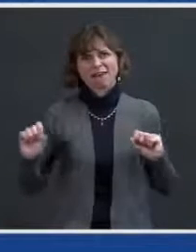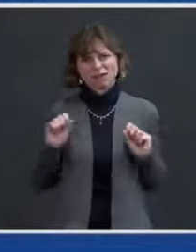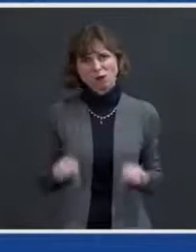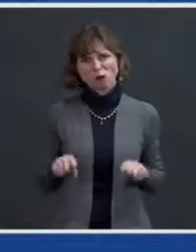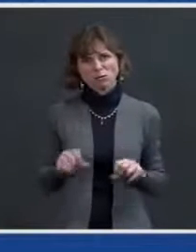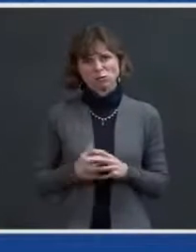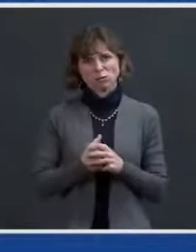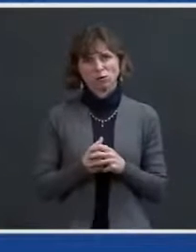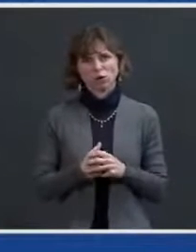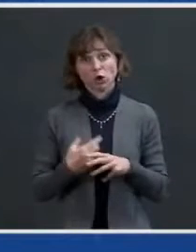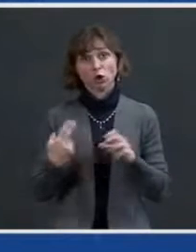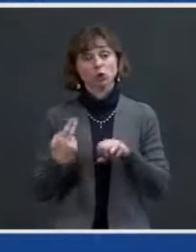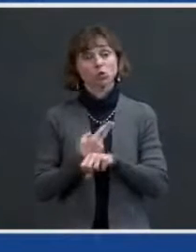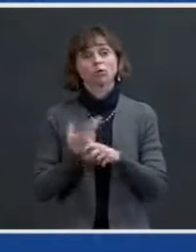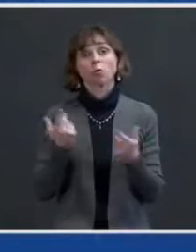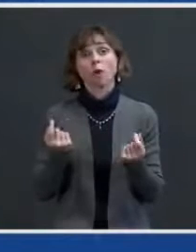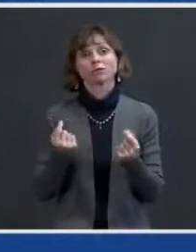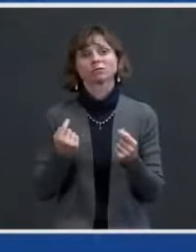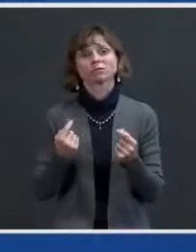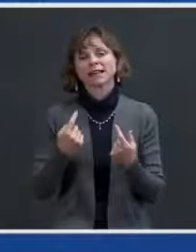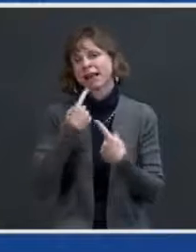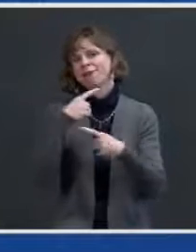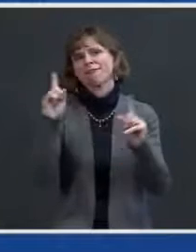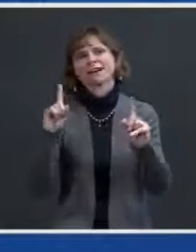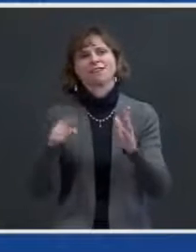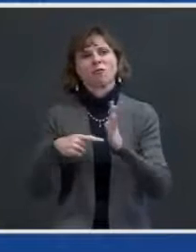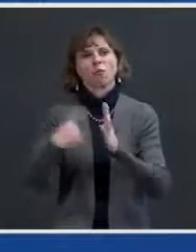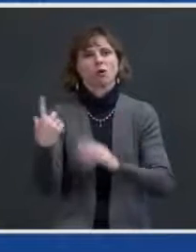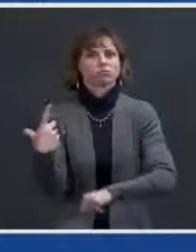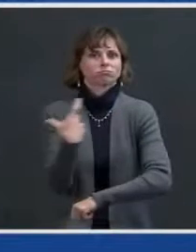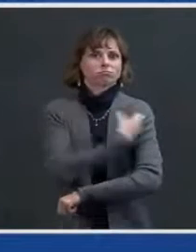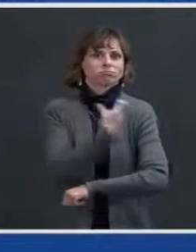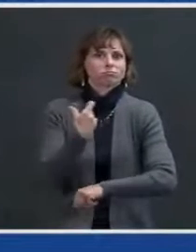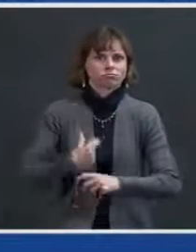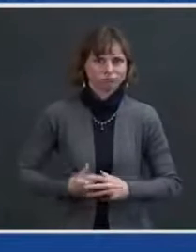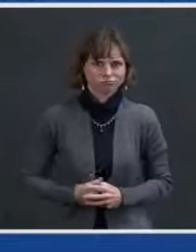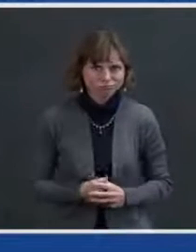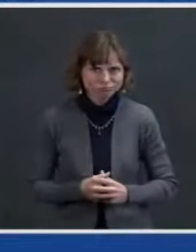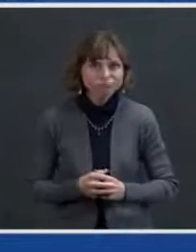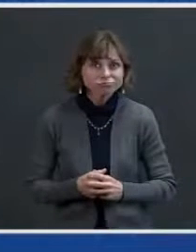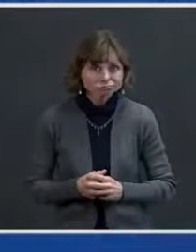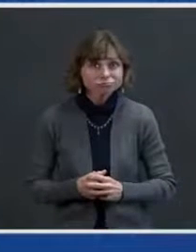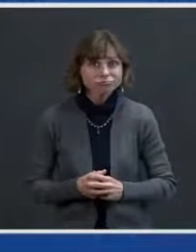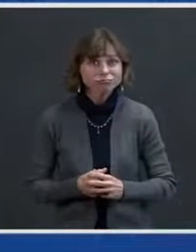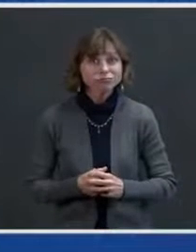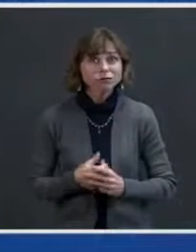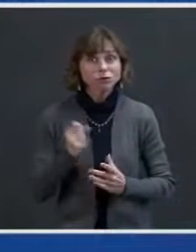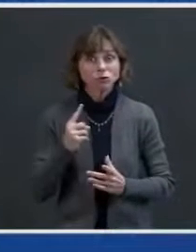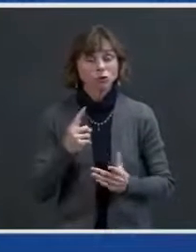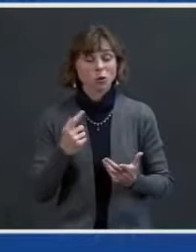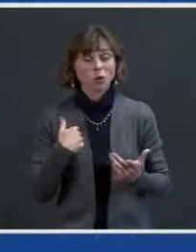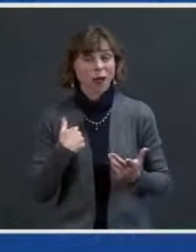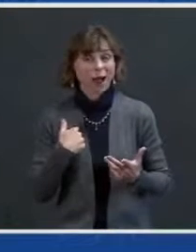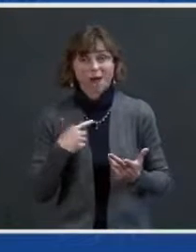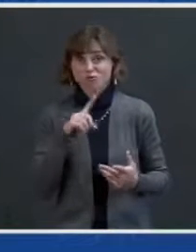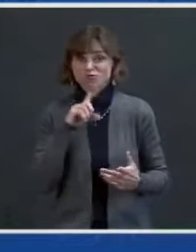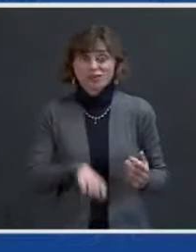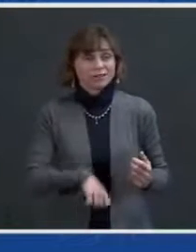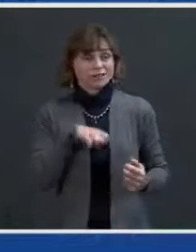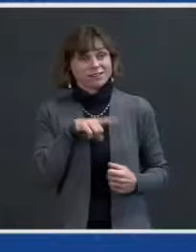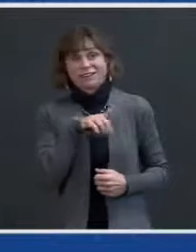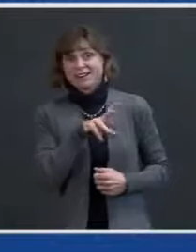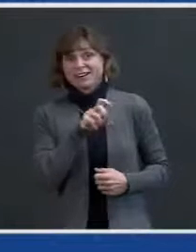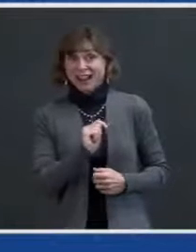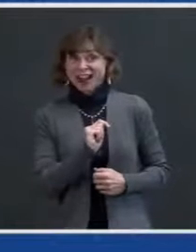effective one-dose vaccine. So I'm proud, extremely proud, to count Ken Frazier as an active